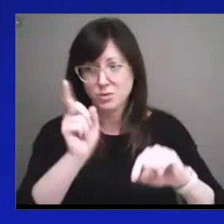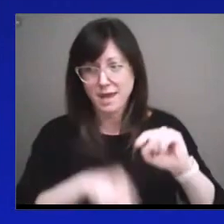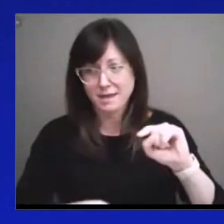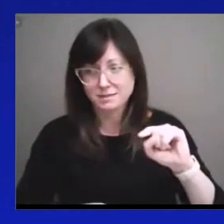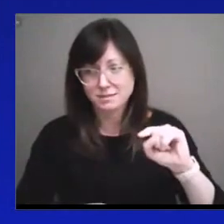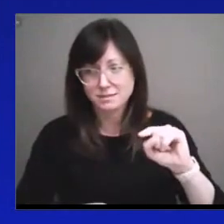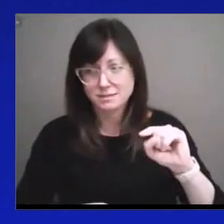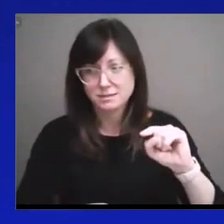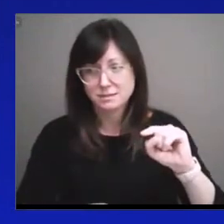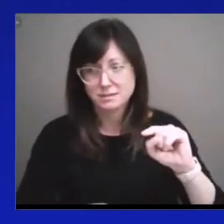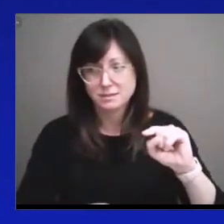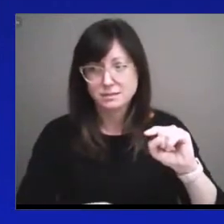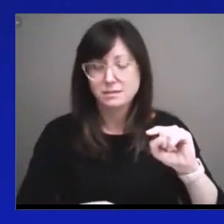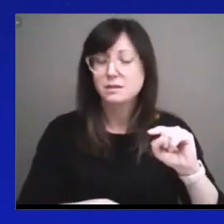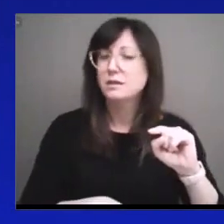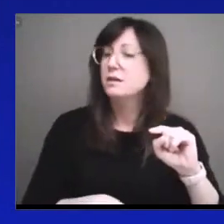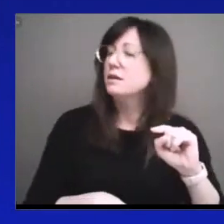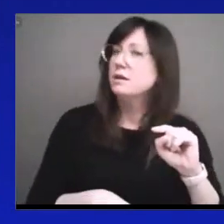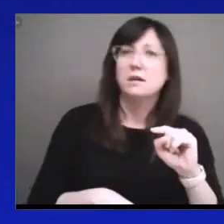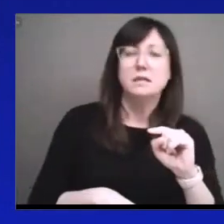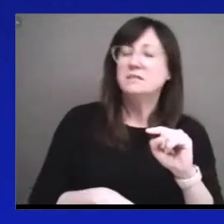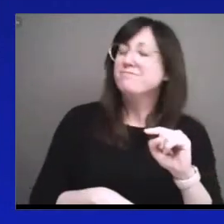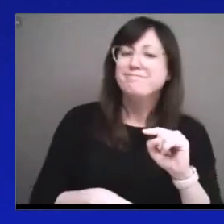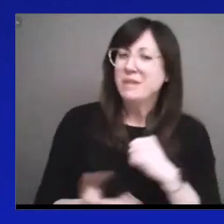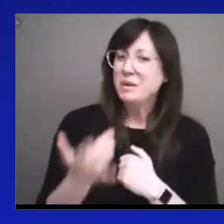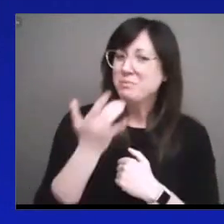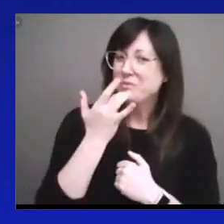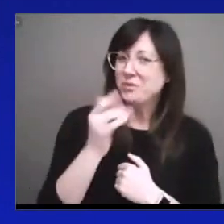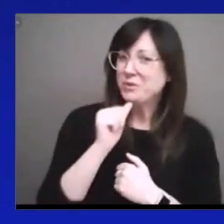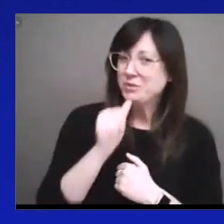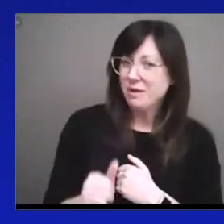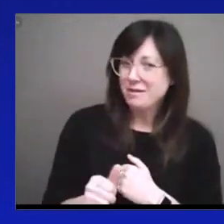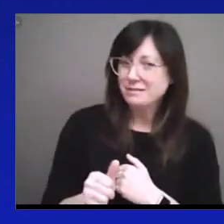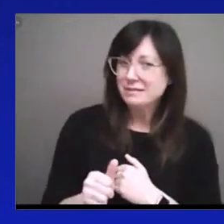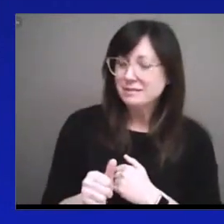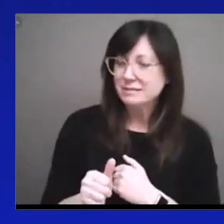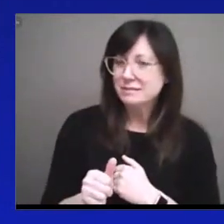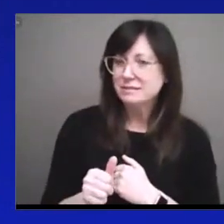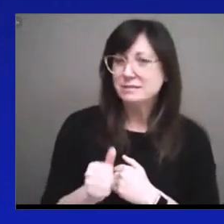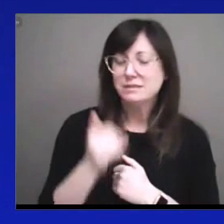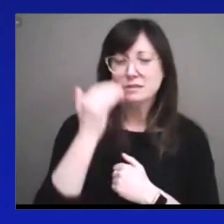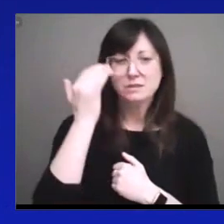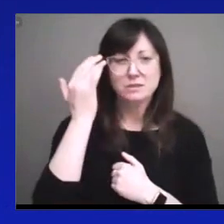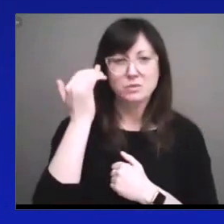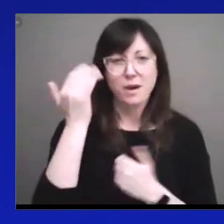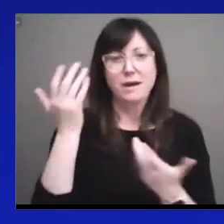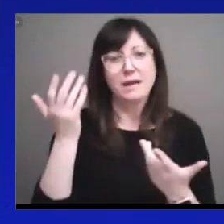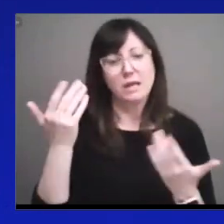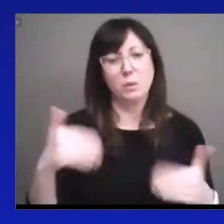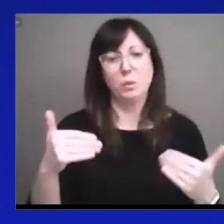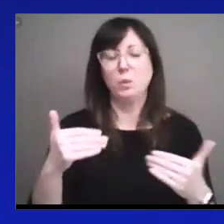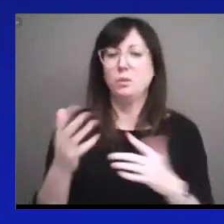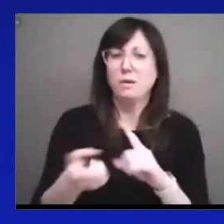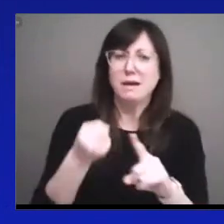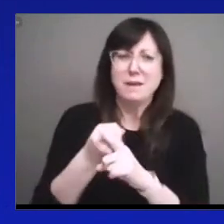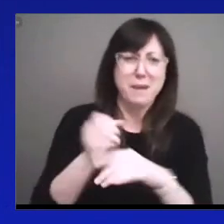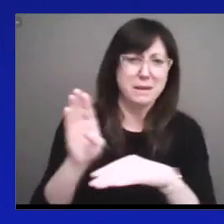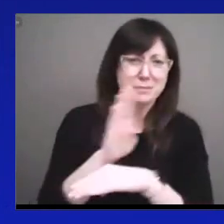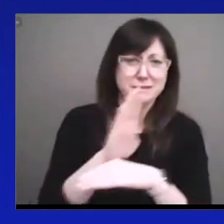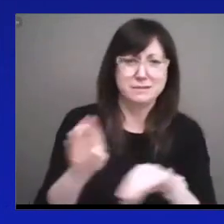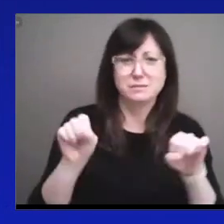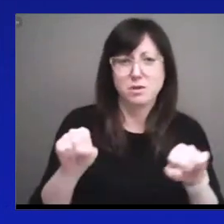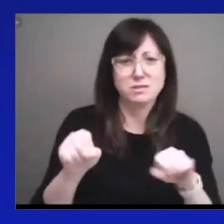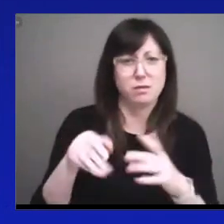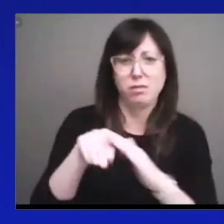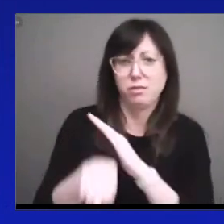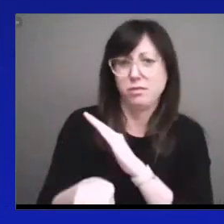outbreak. It's not desirable in terms of the stigma that's generated and the impact on businesses.